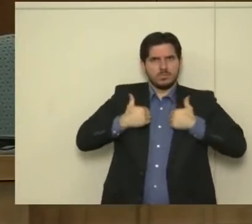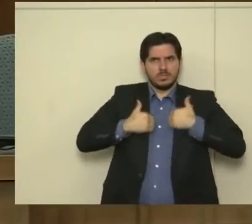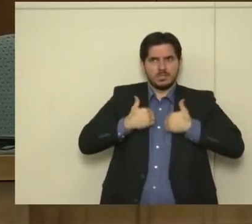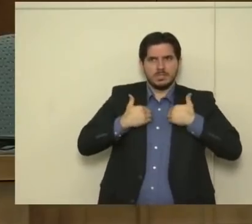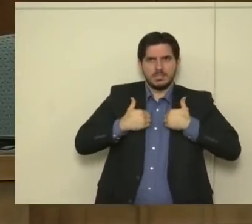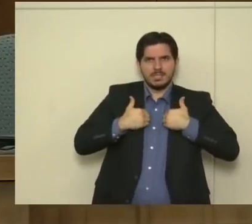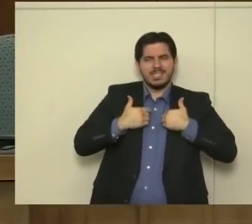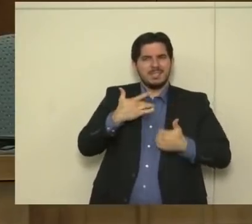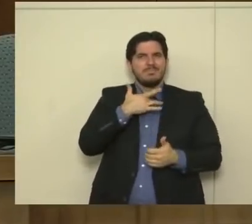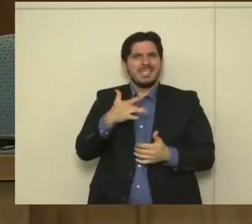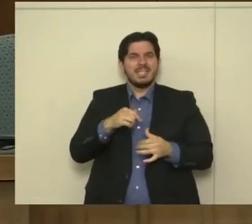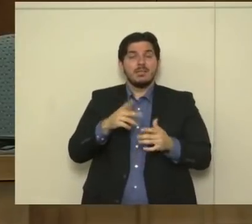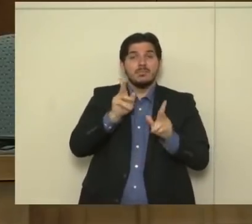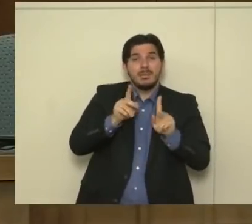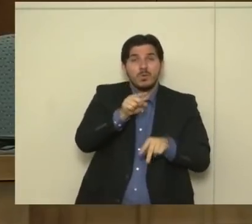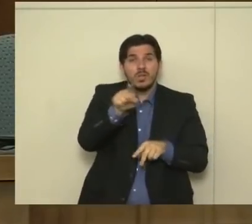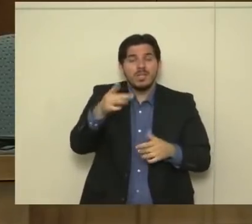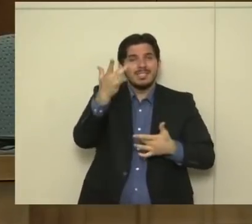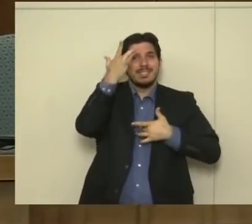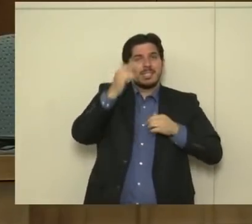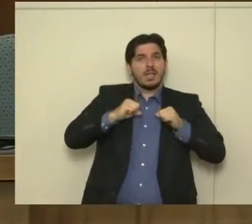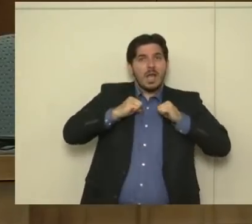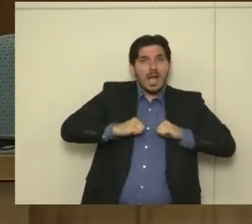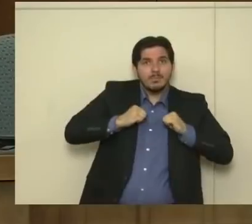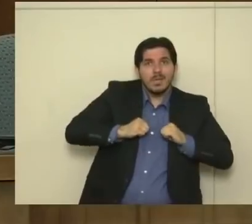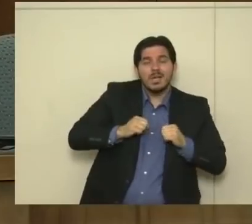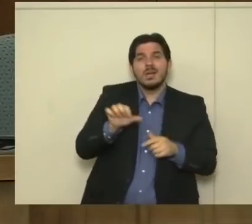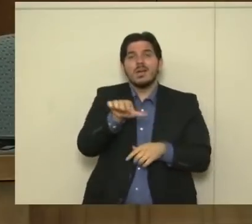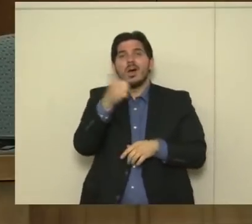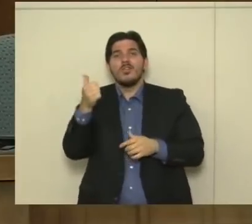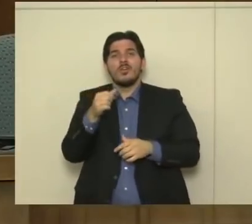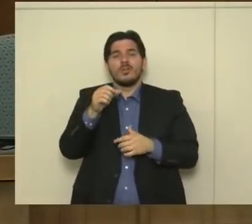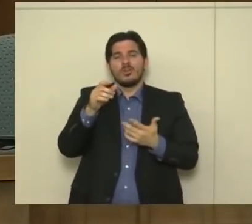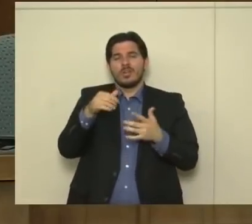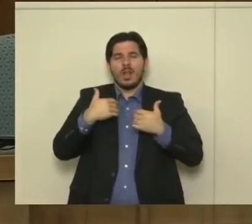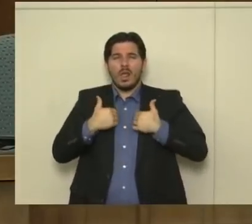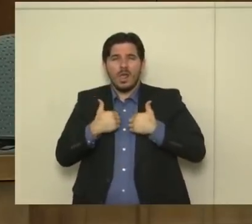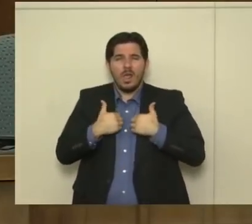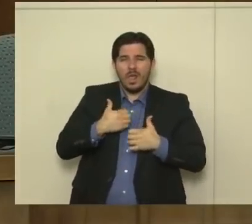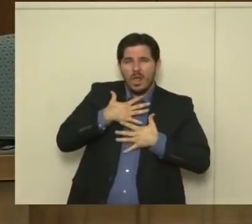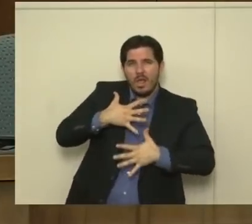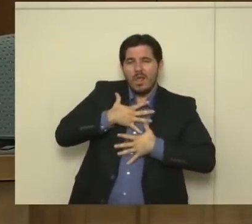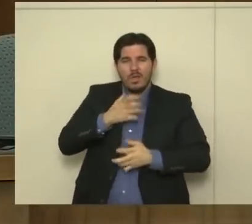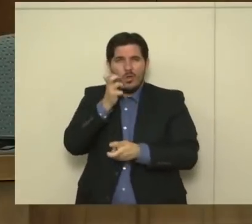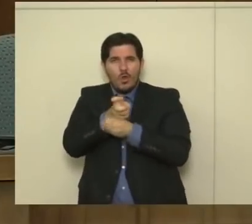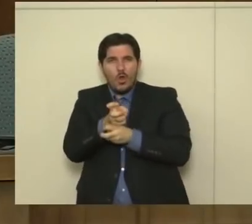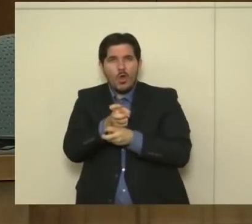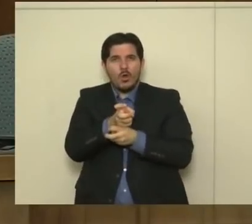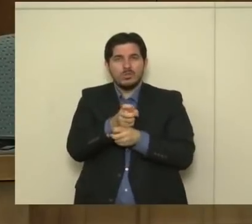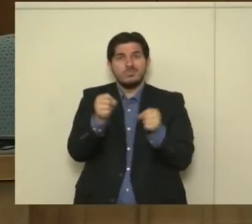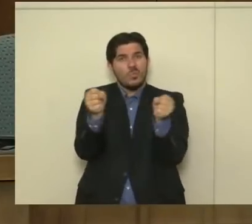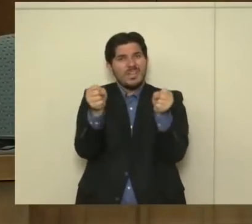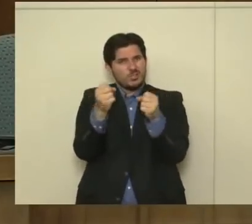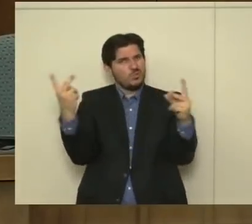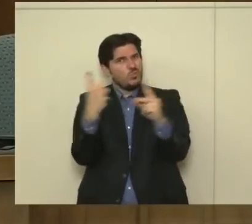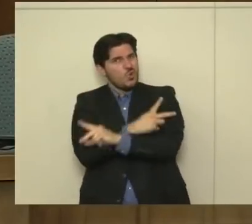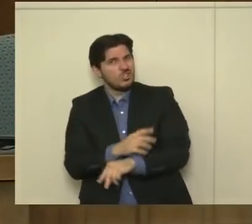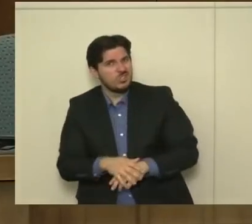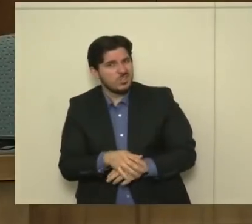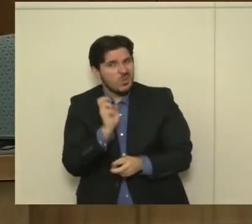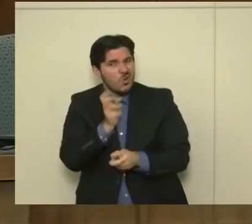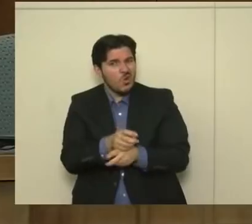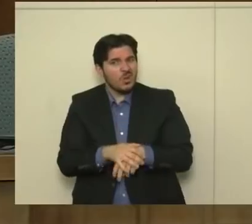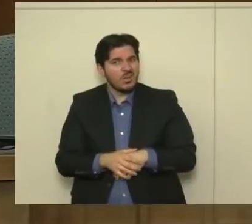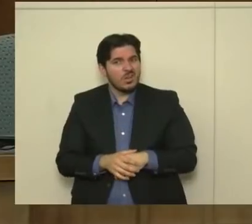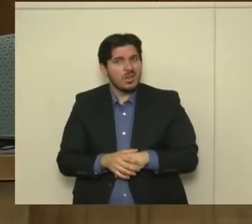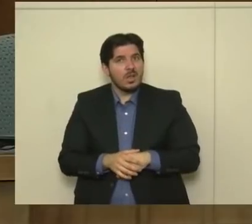emphysema and things like that already. I see that in my clinical practice, and I have patients with such bad respiratory illnesses. I basically tell